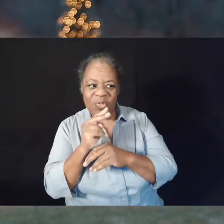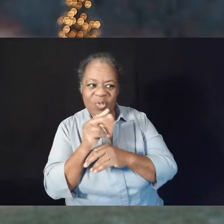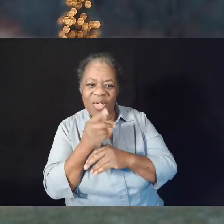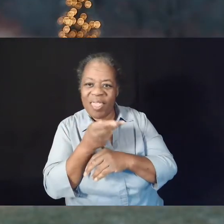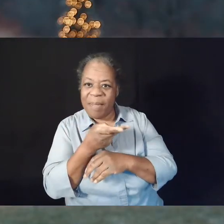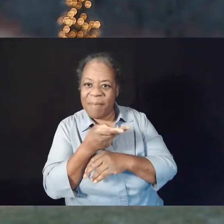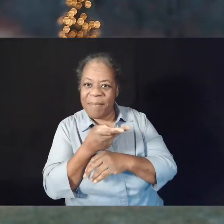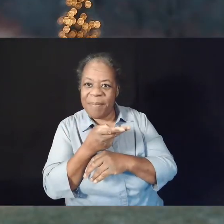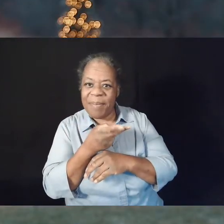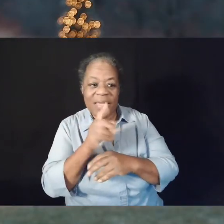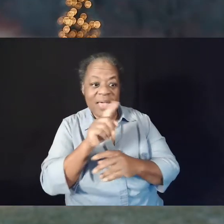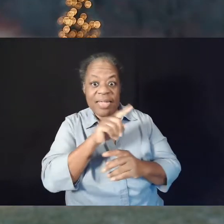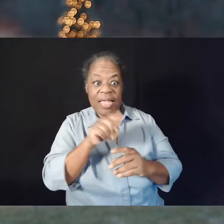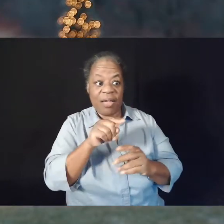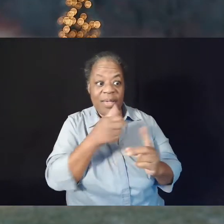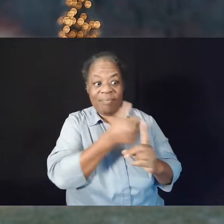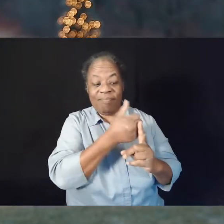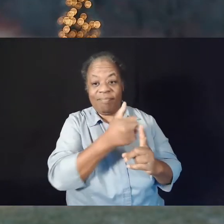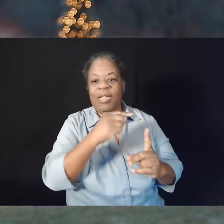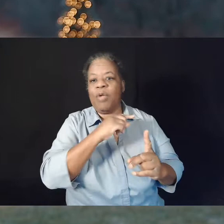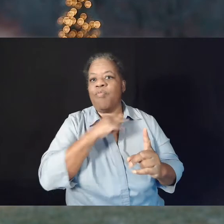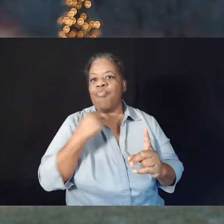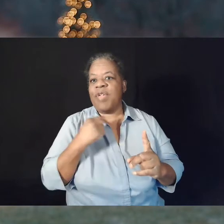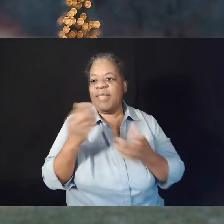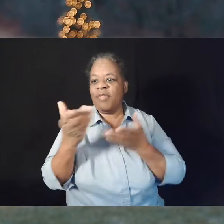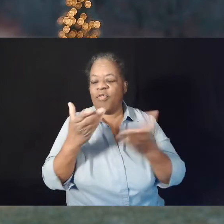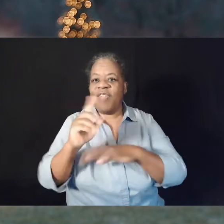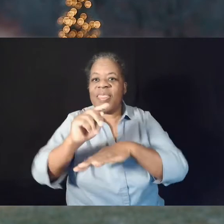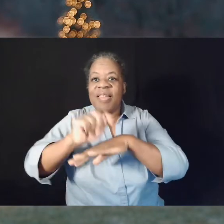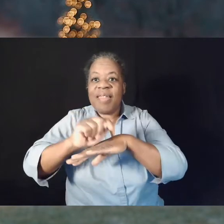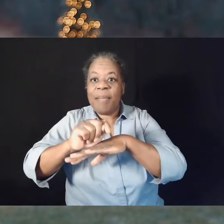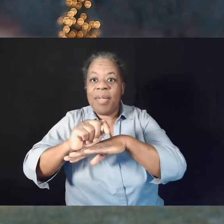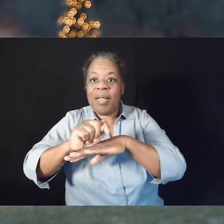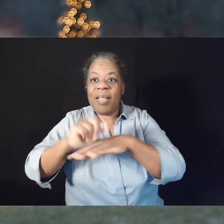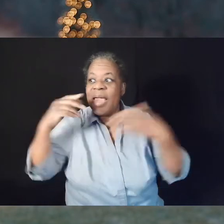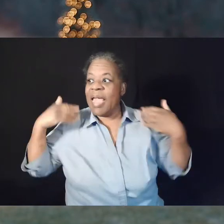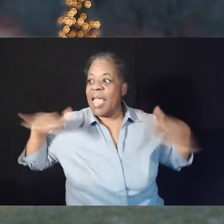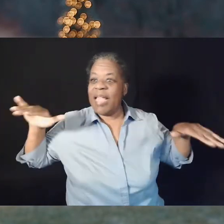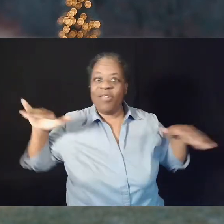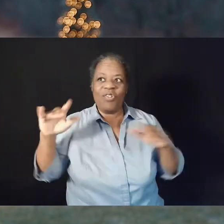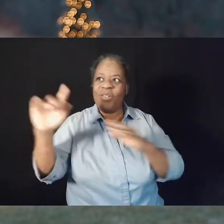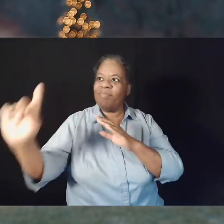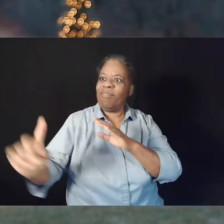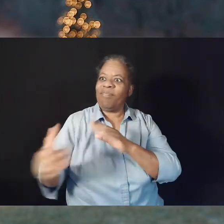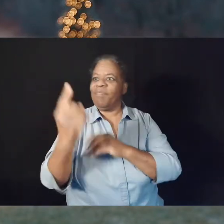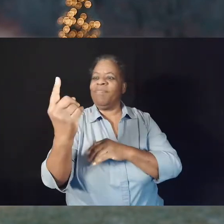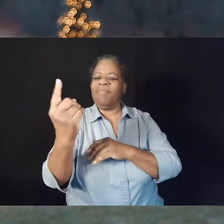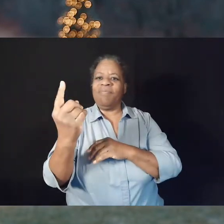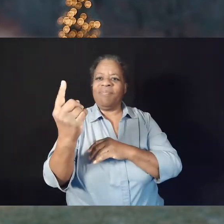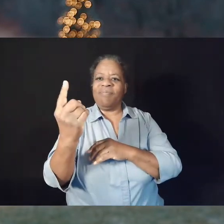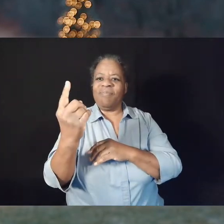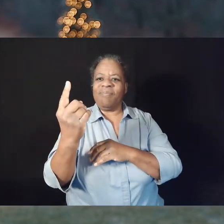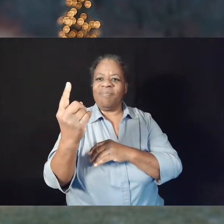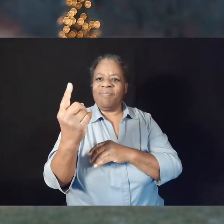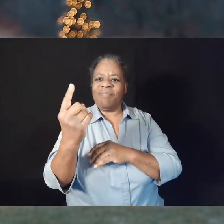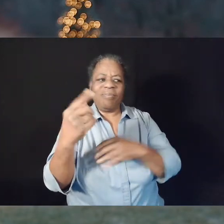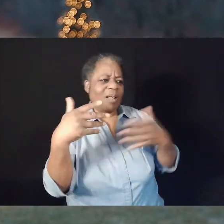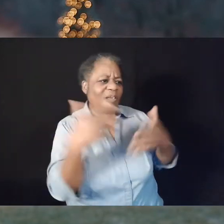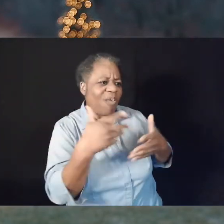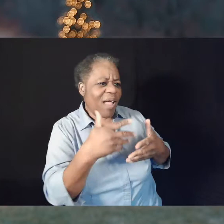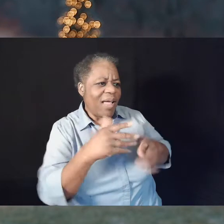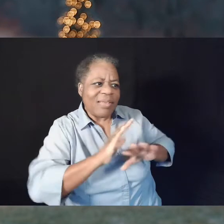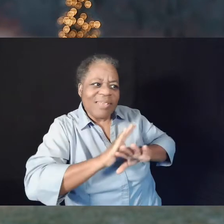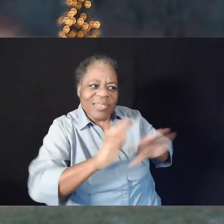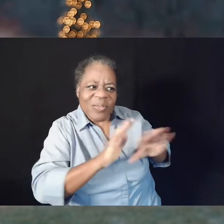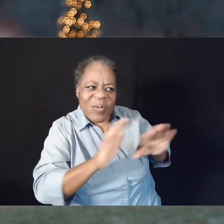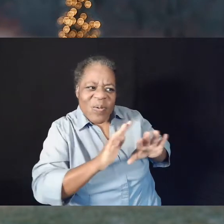Zechariah, a priest, was serving in the temple when an angel appeared before him. "Don't be afraid, Zechariah,"